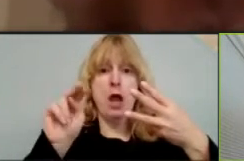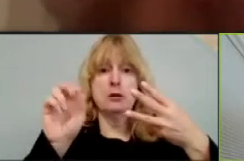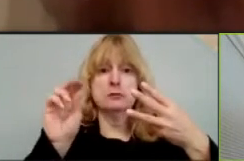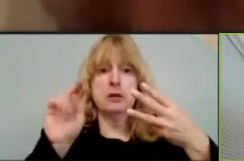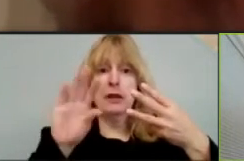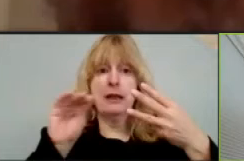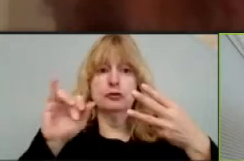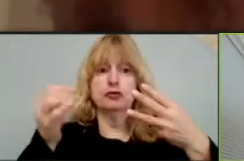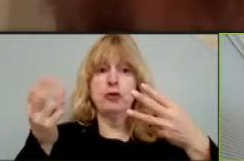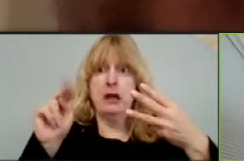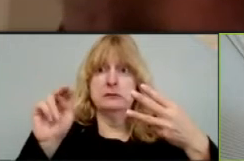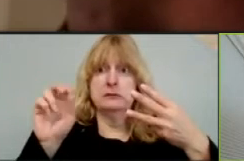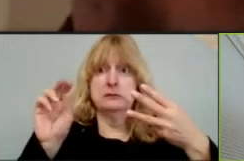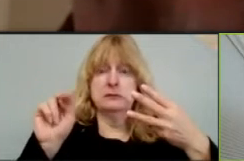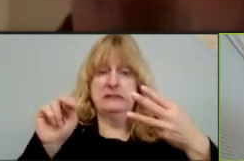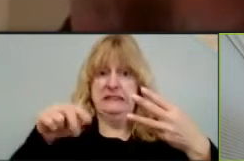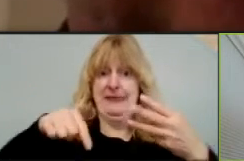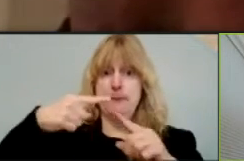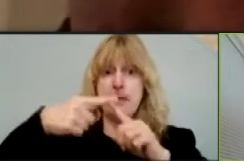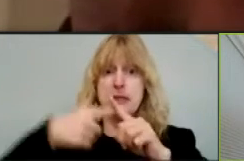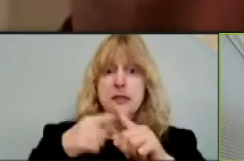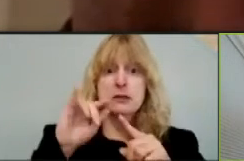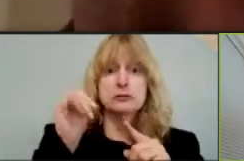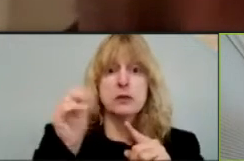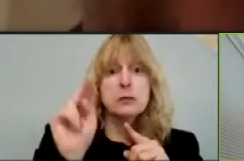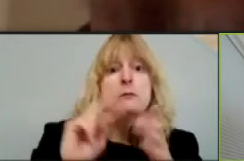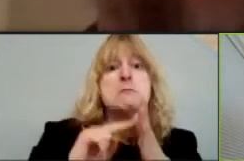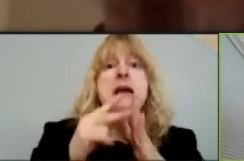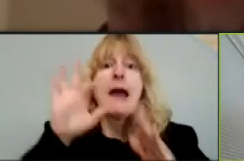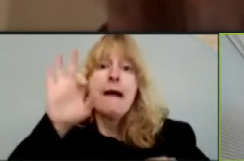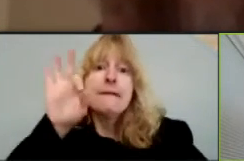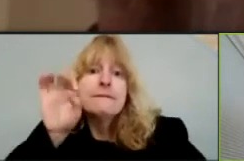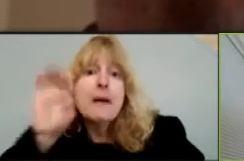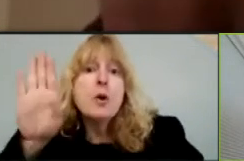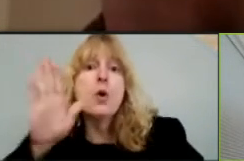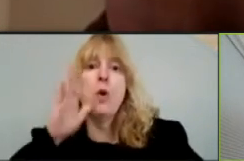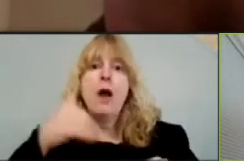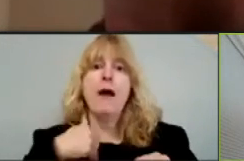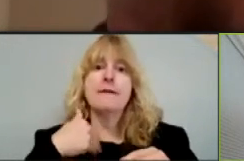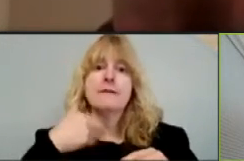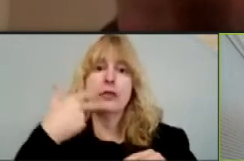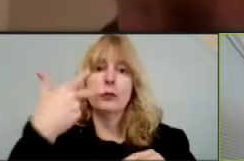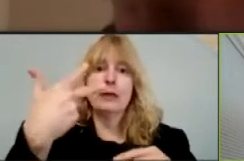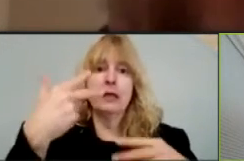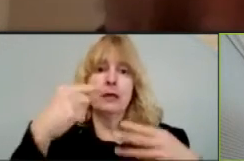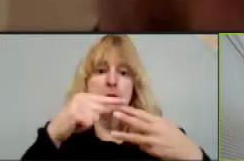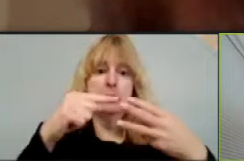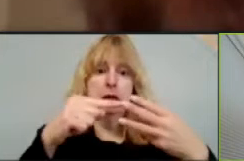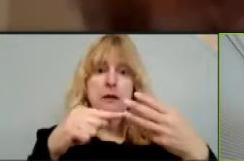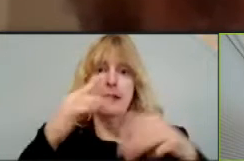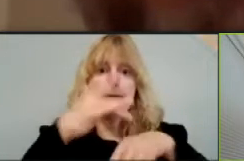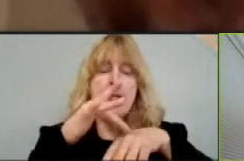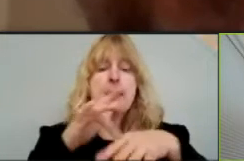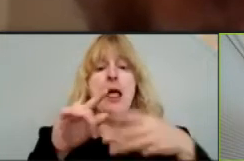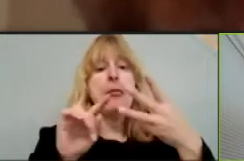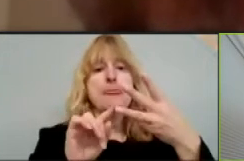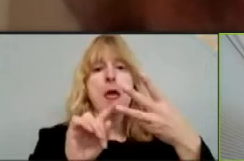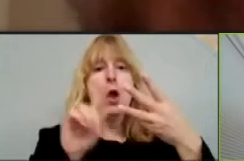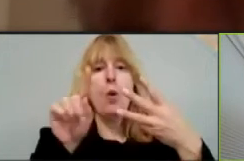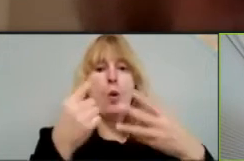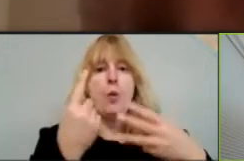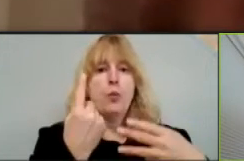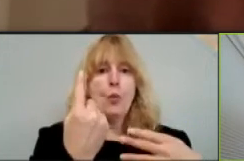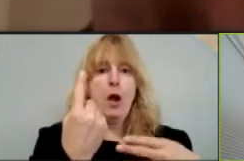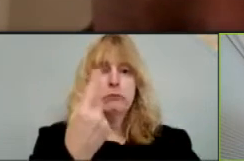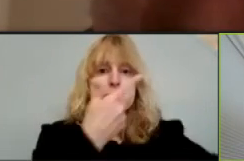have a 3rd vaccine in the market, and that vaccine actually has some benefits in that it's only a 1-dose series as opposed to a 2-dose series,